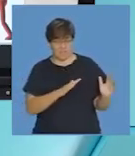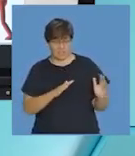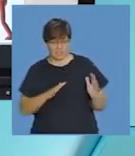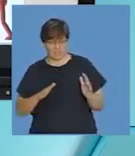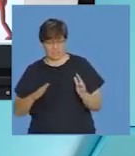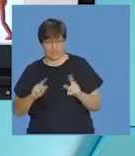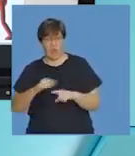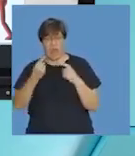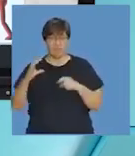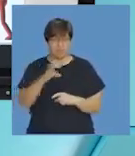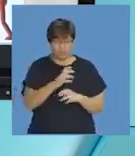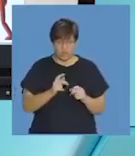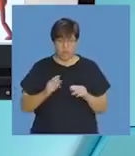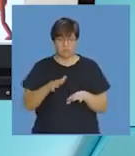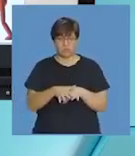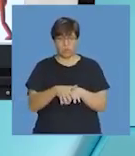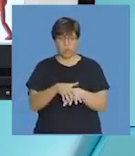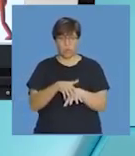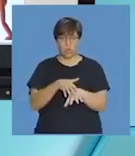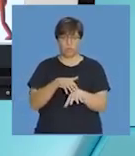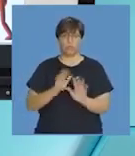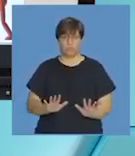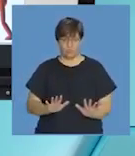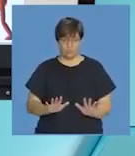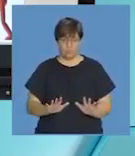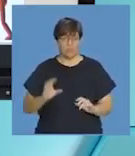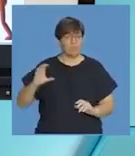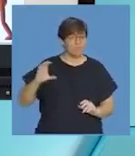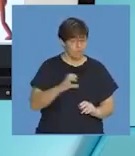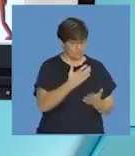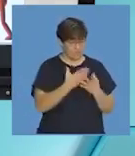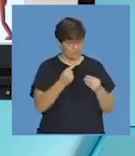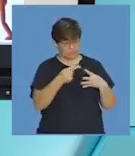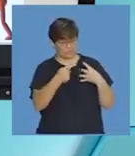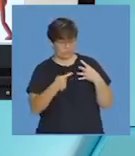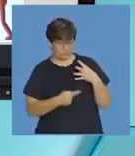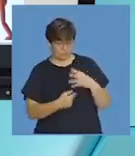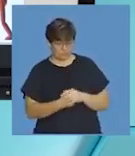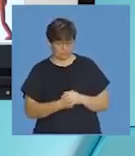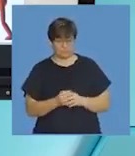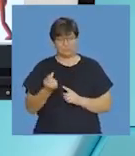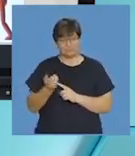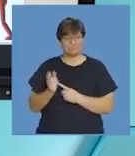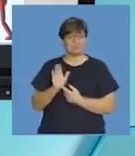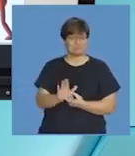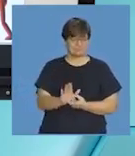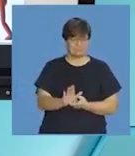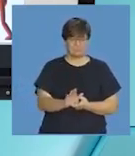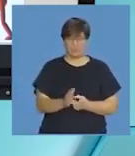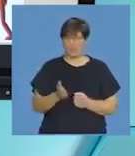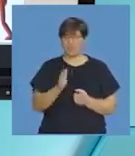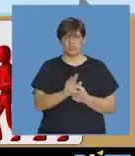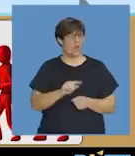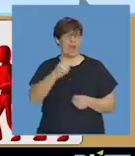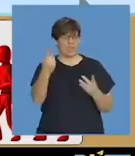the force can make it go slower. So those are the things the force can do. This animation unfortunately doesn't show me the